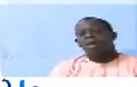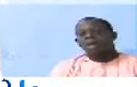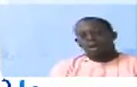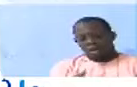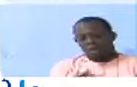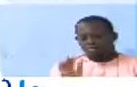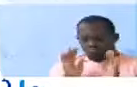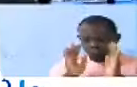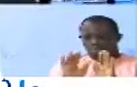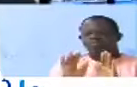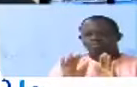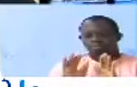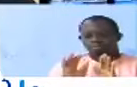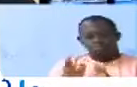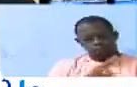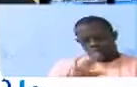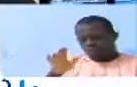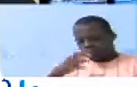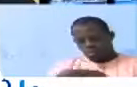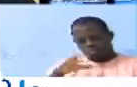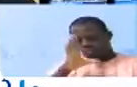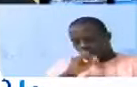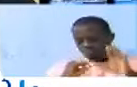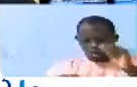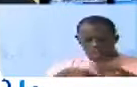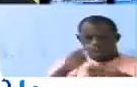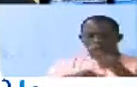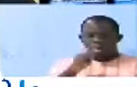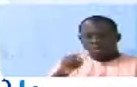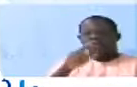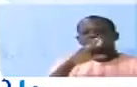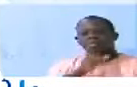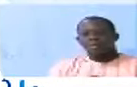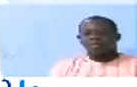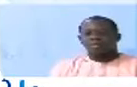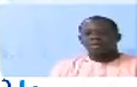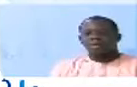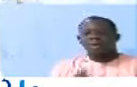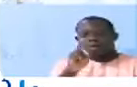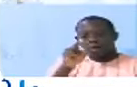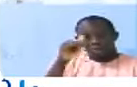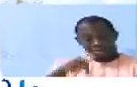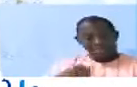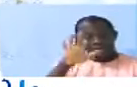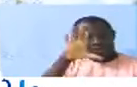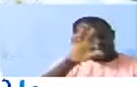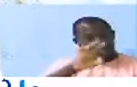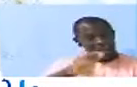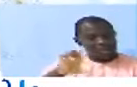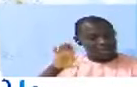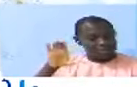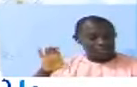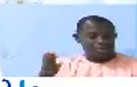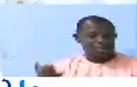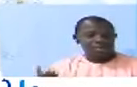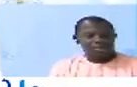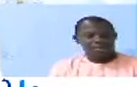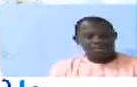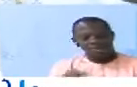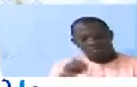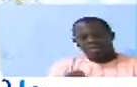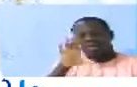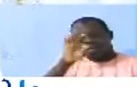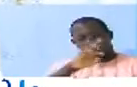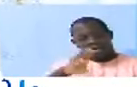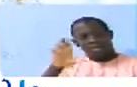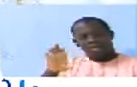That's where I can stop. I don't even want to talk about him much. But this is the TRRC, you see. This is a place where